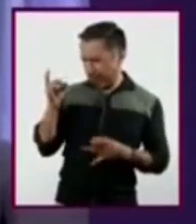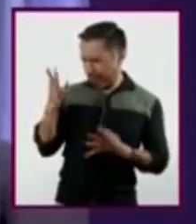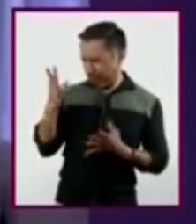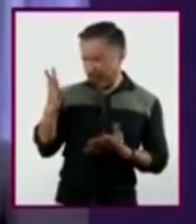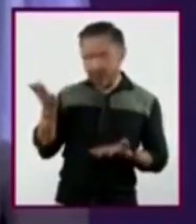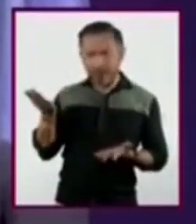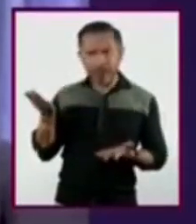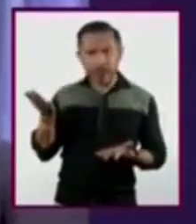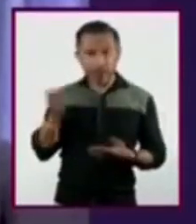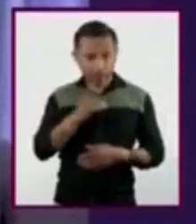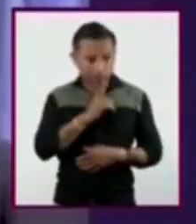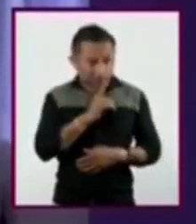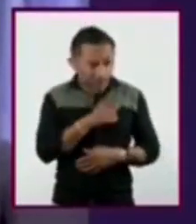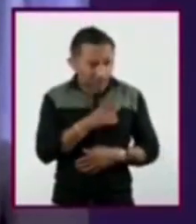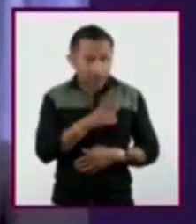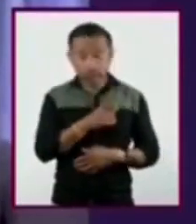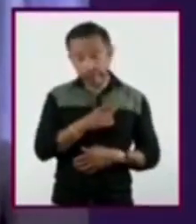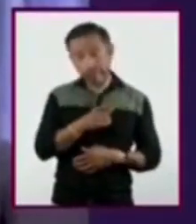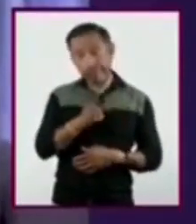Really? Really.